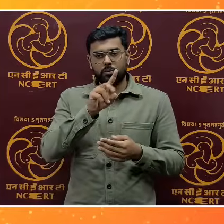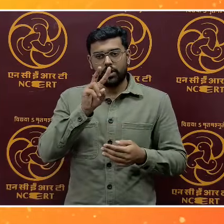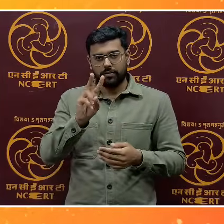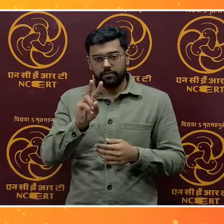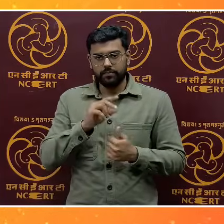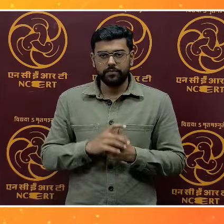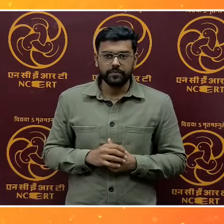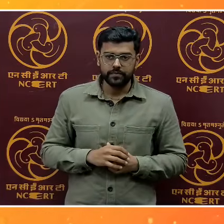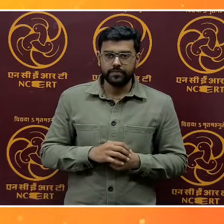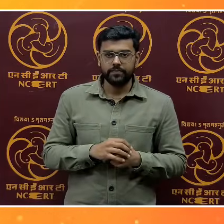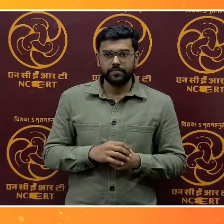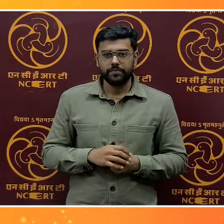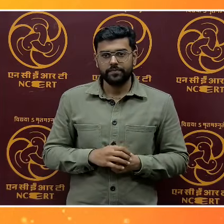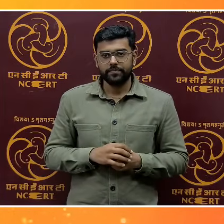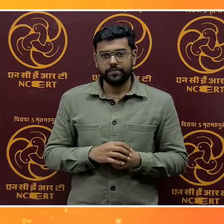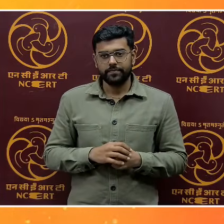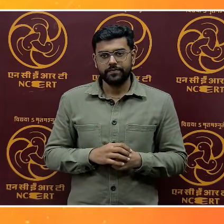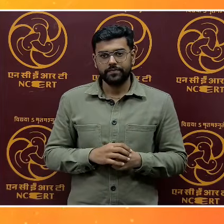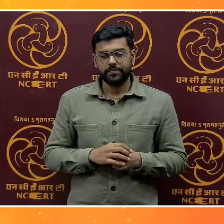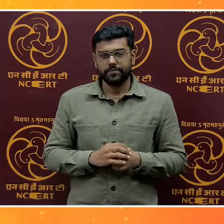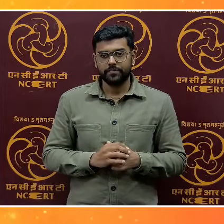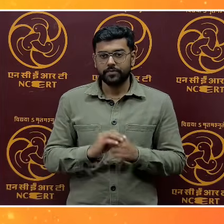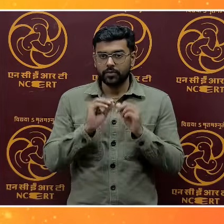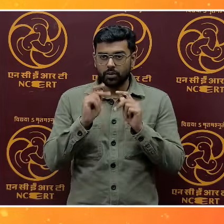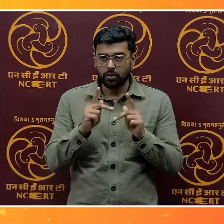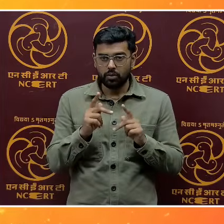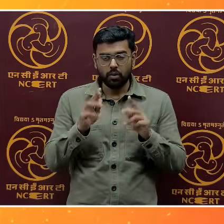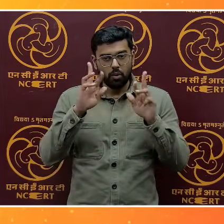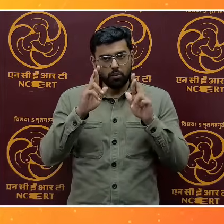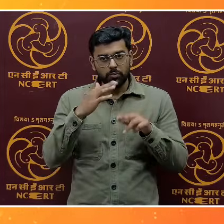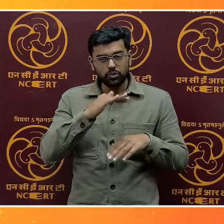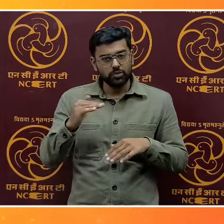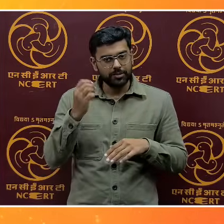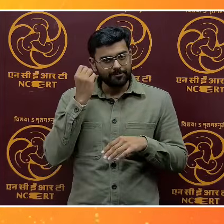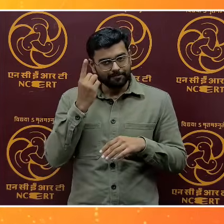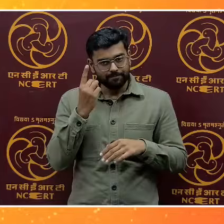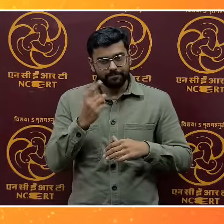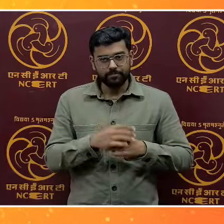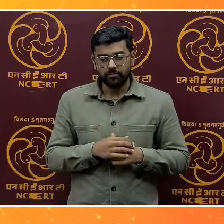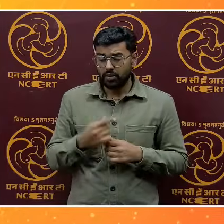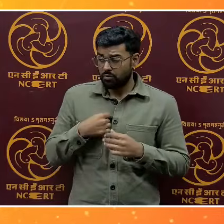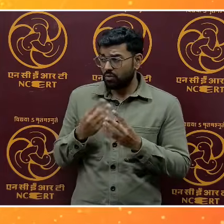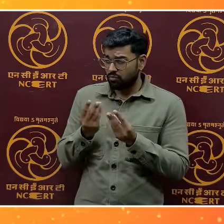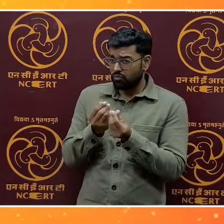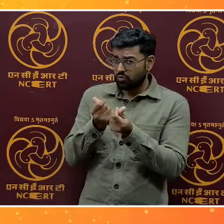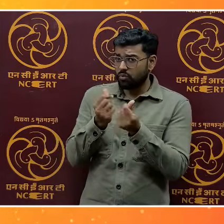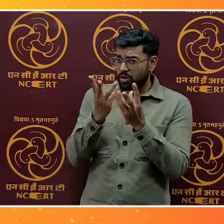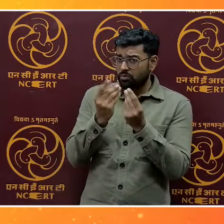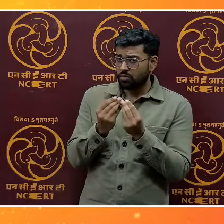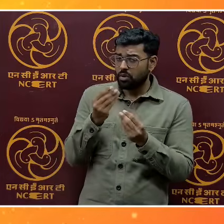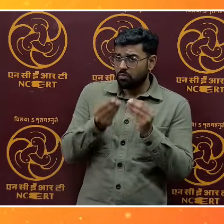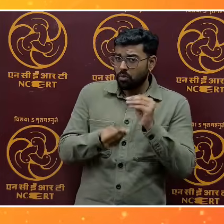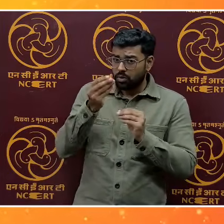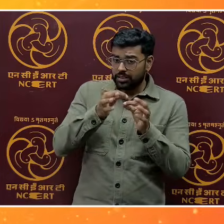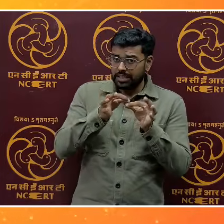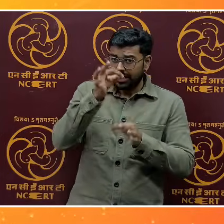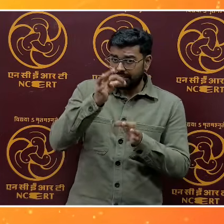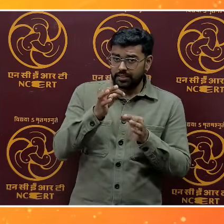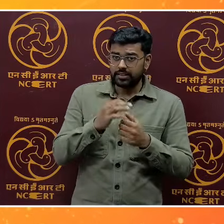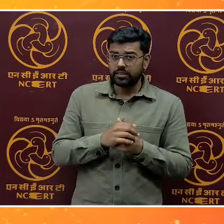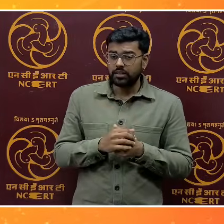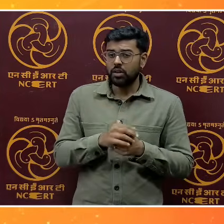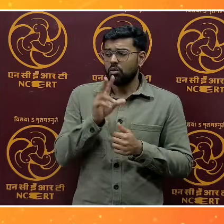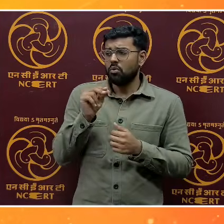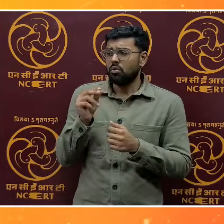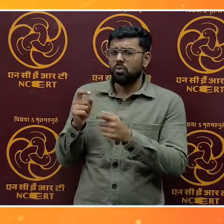centimeters. Yes children, I hope you have understood this. Yes. Do we have to also calculate the slant height? It's not asked in the